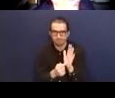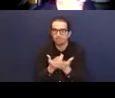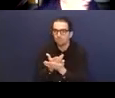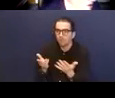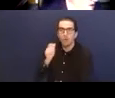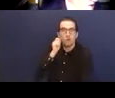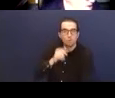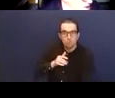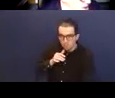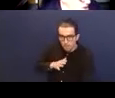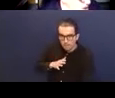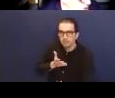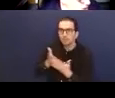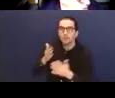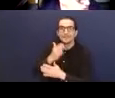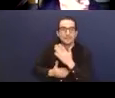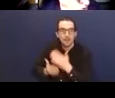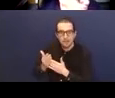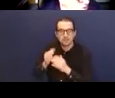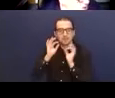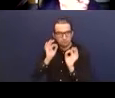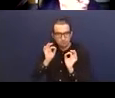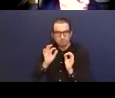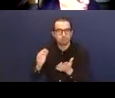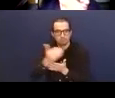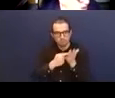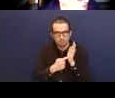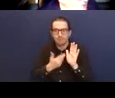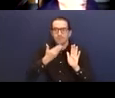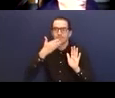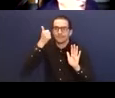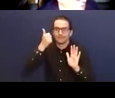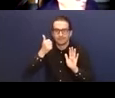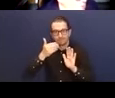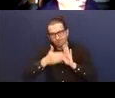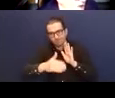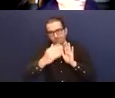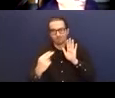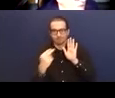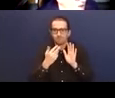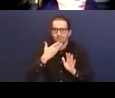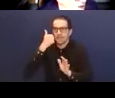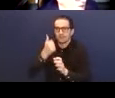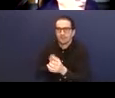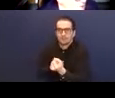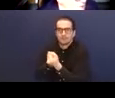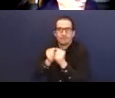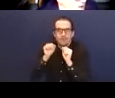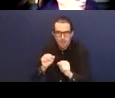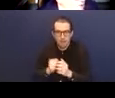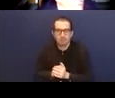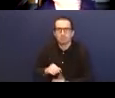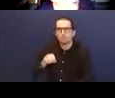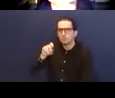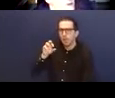No, okay. I'll ask you again when you come back on. And the third example, again from an area where we have